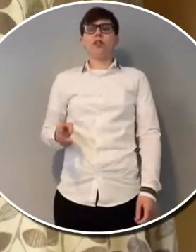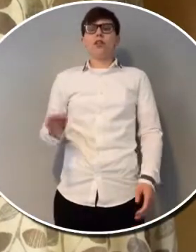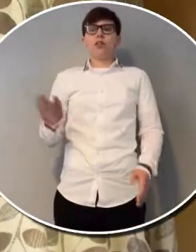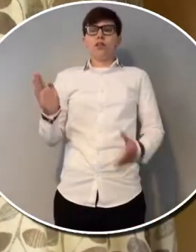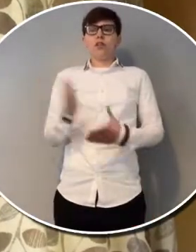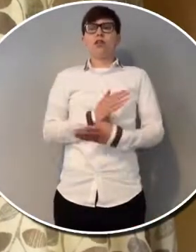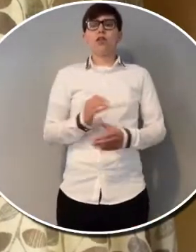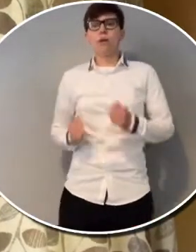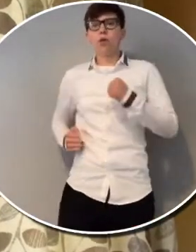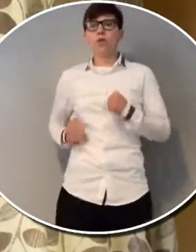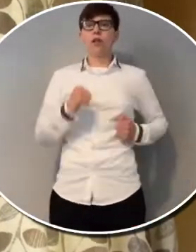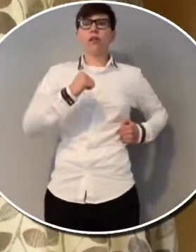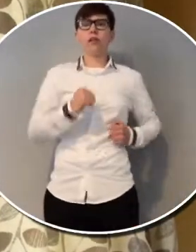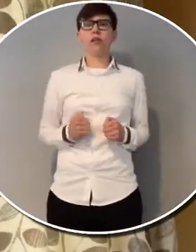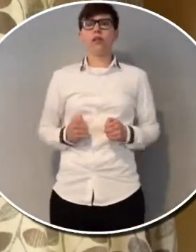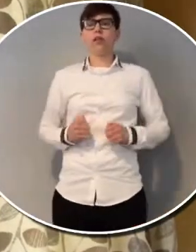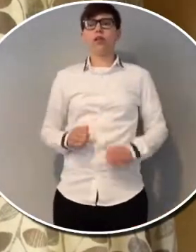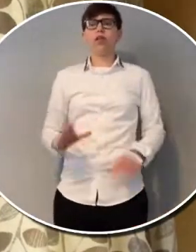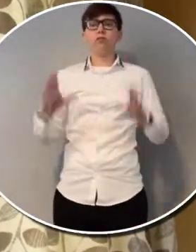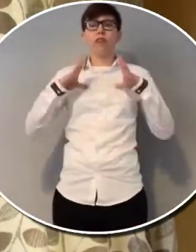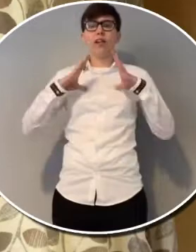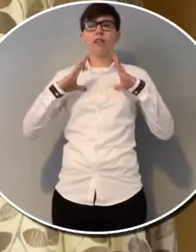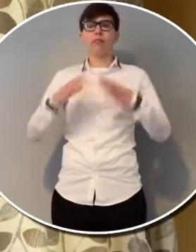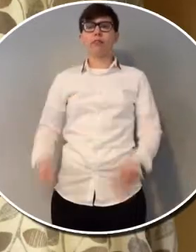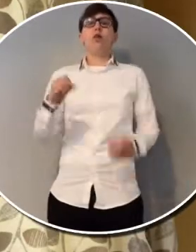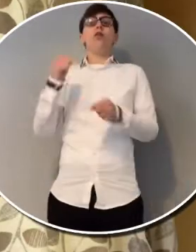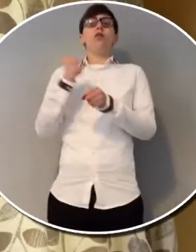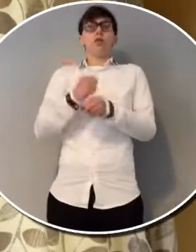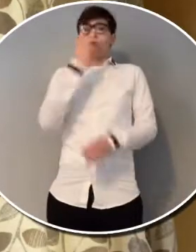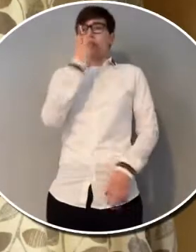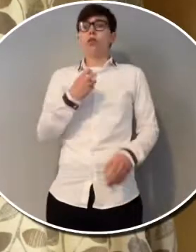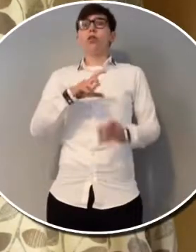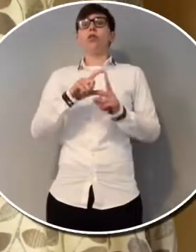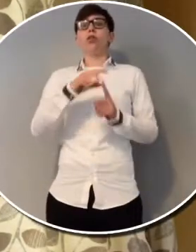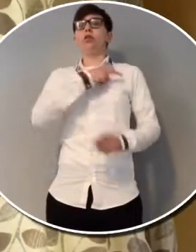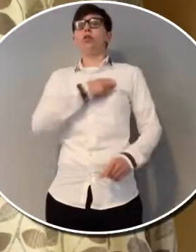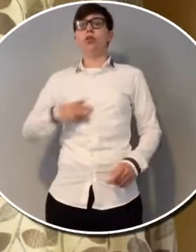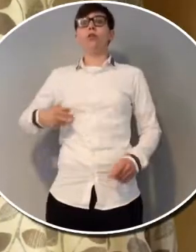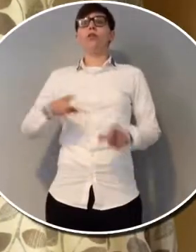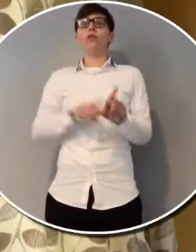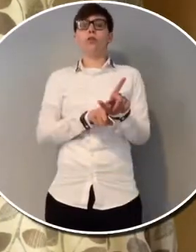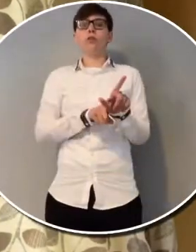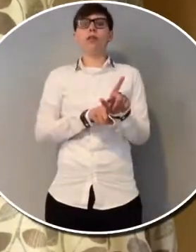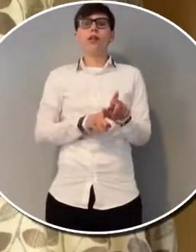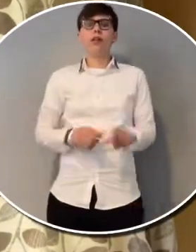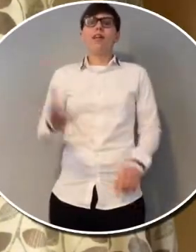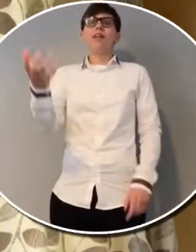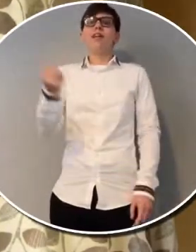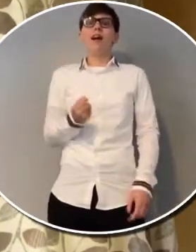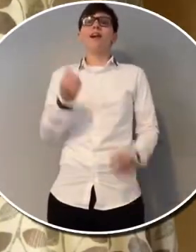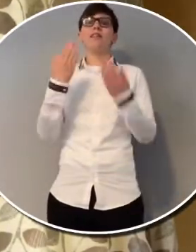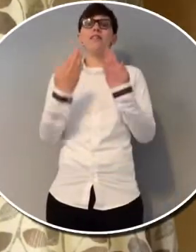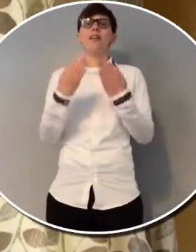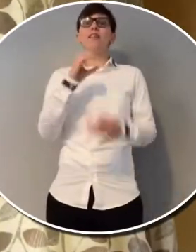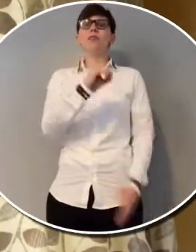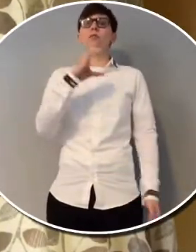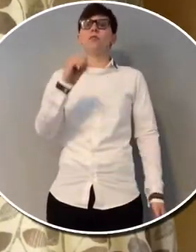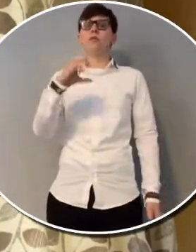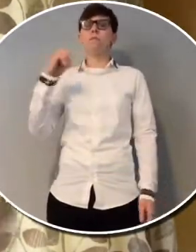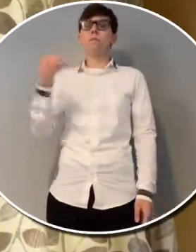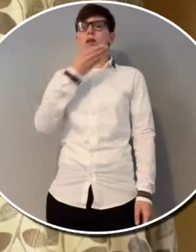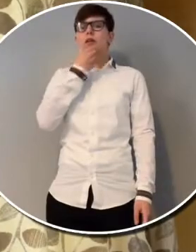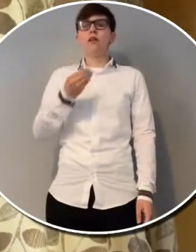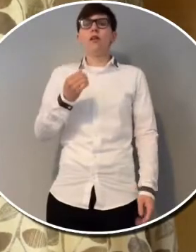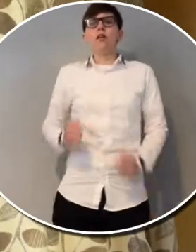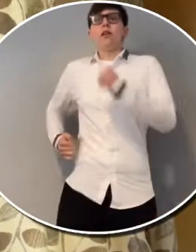York, he had 10,000 men. He marched them up to the top of the hill and he marched them down again. And